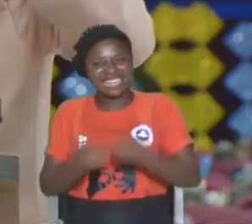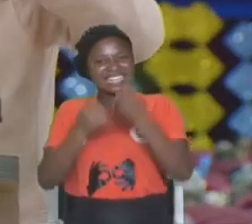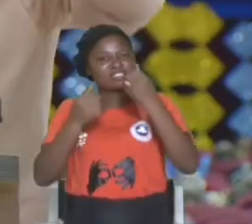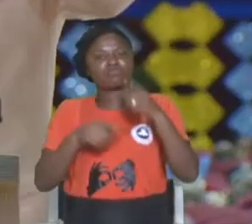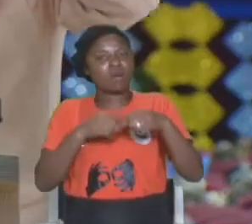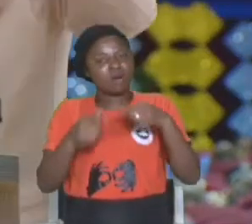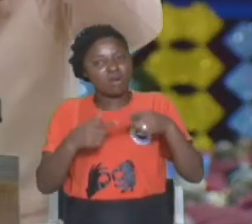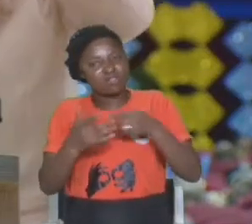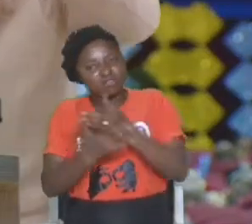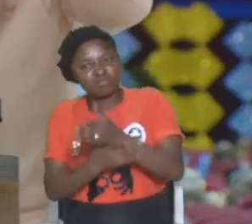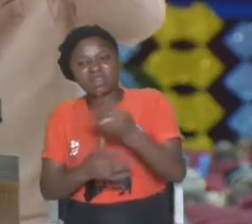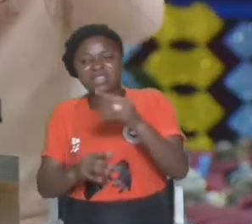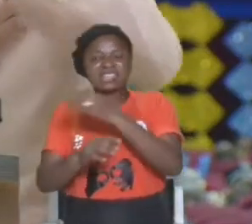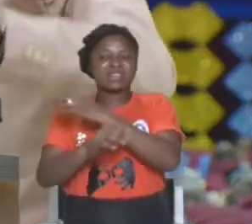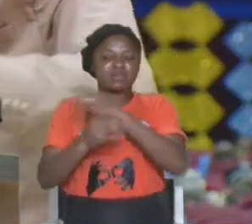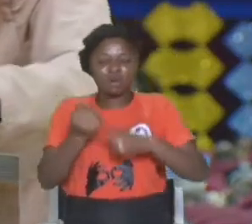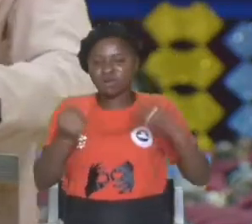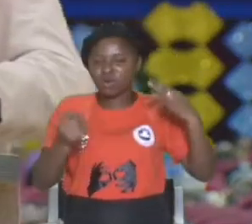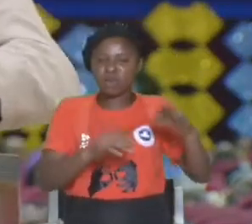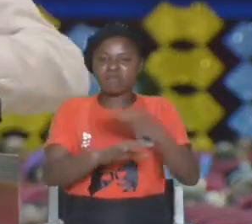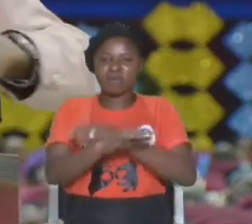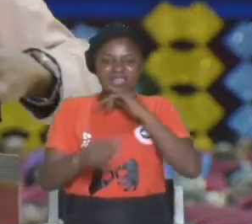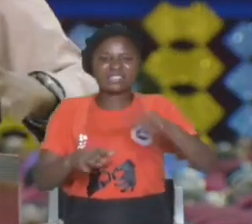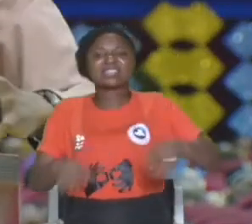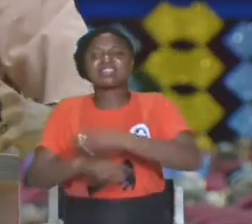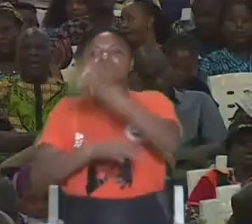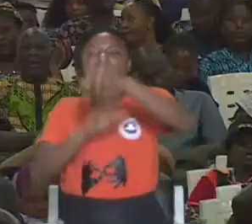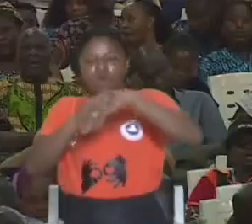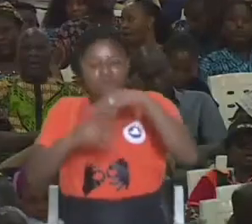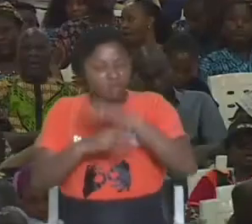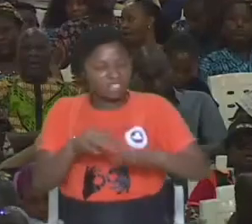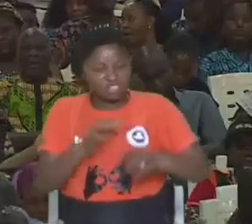of God is sending you comfort in the name of Jesus.